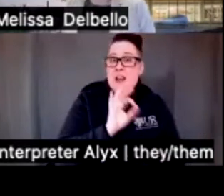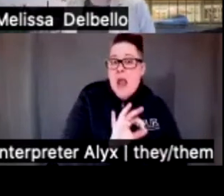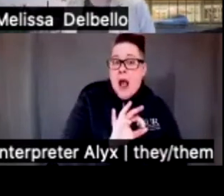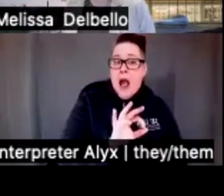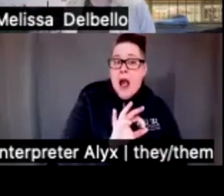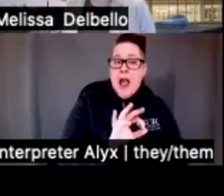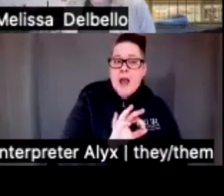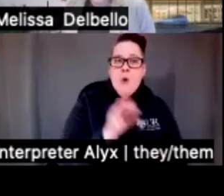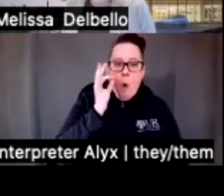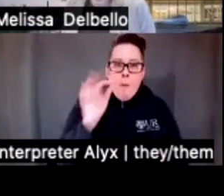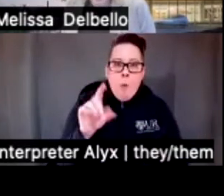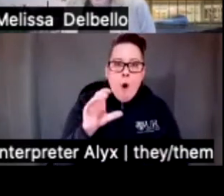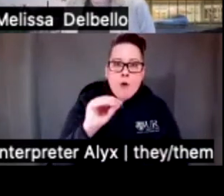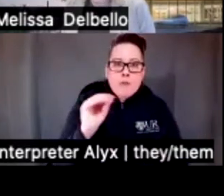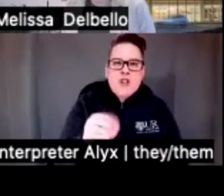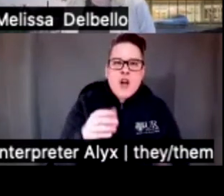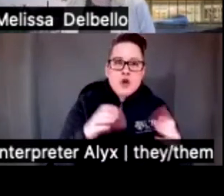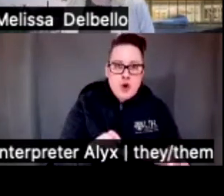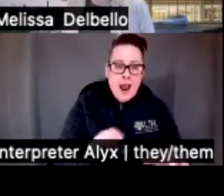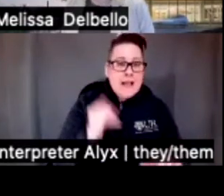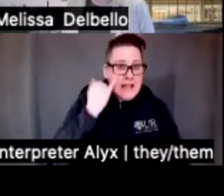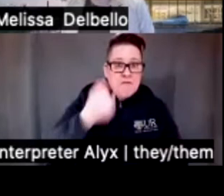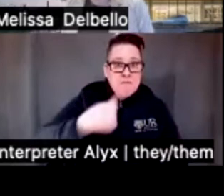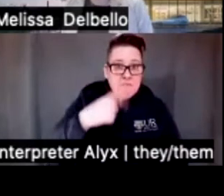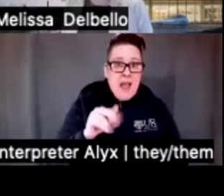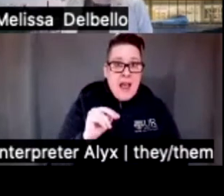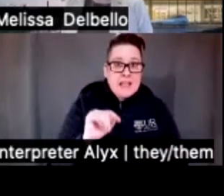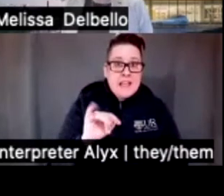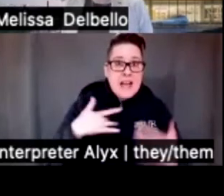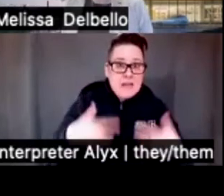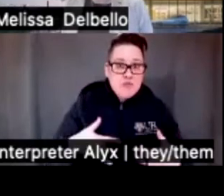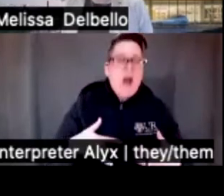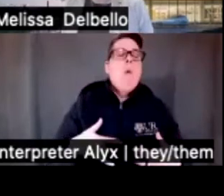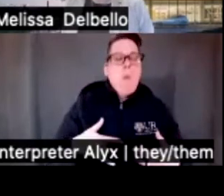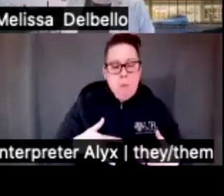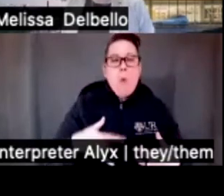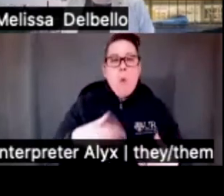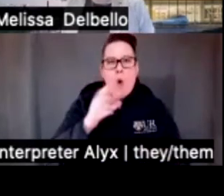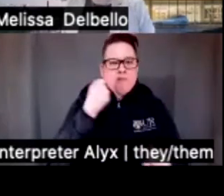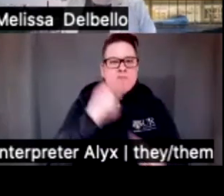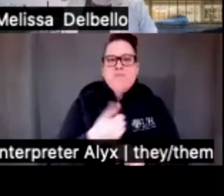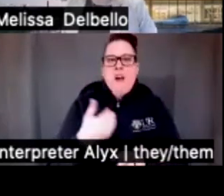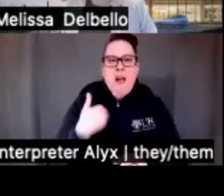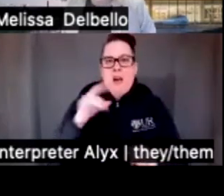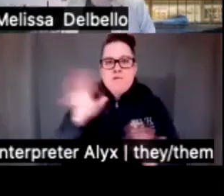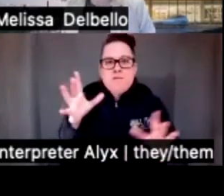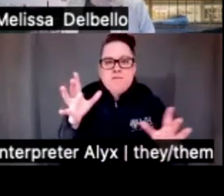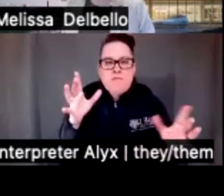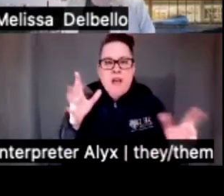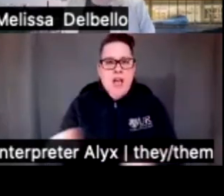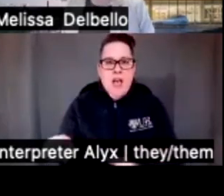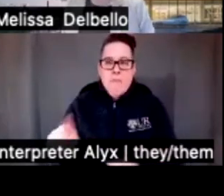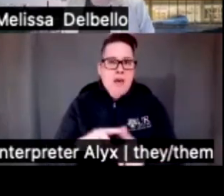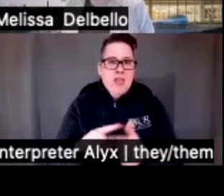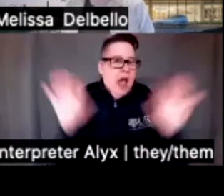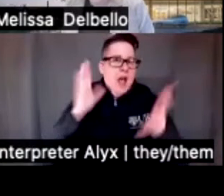had almost 100% chance, if you were treated with an antidepressant, to have one of these side effects that led to